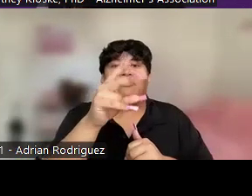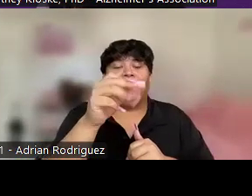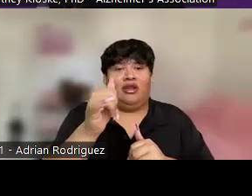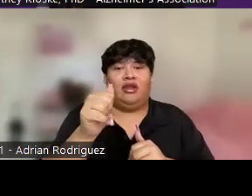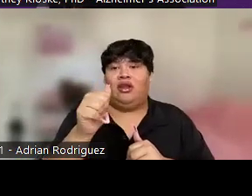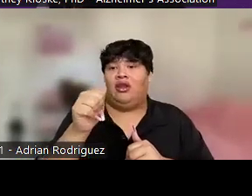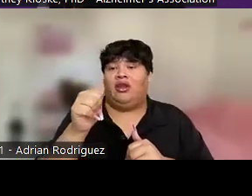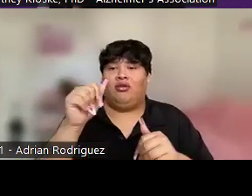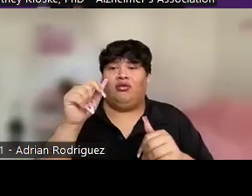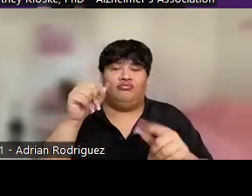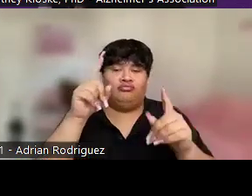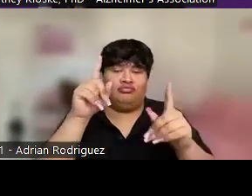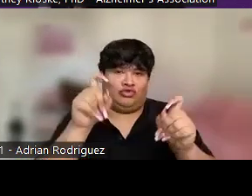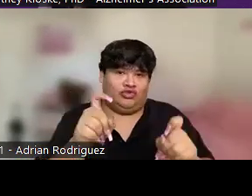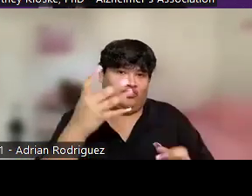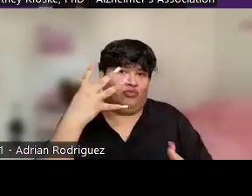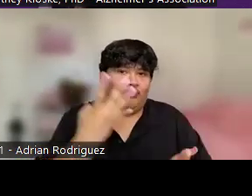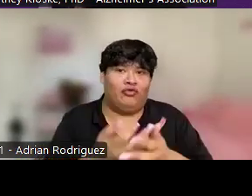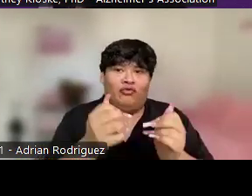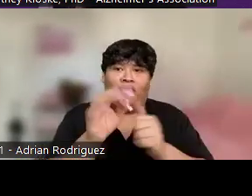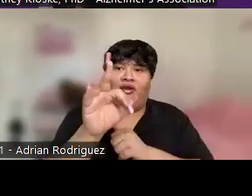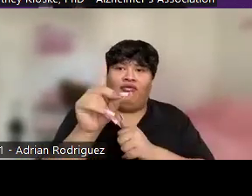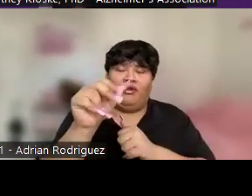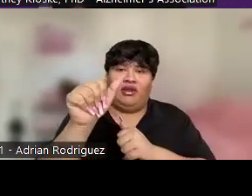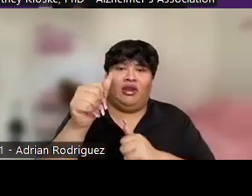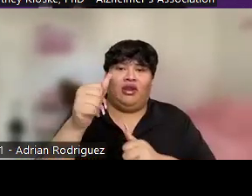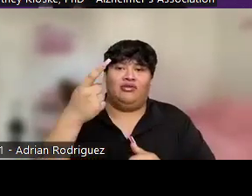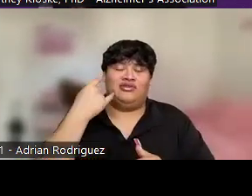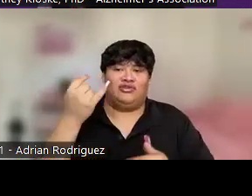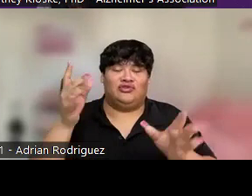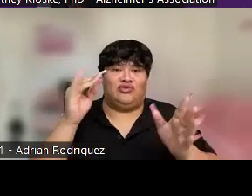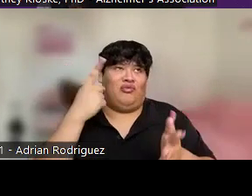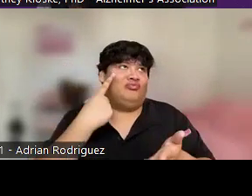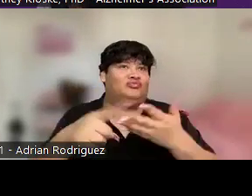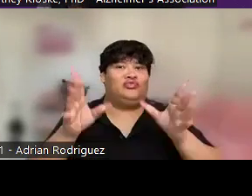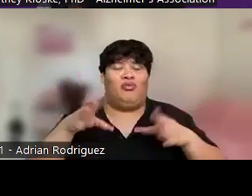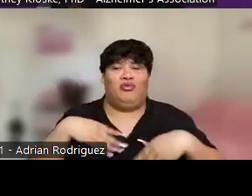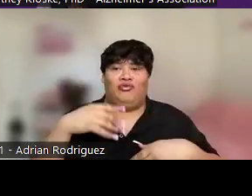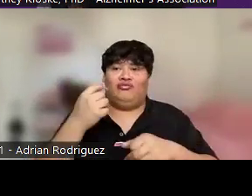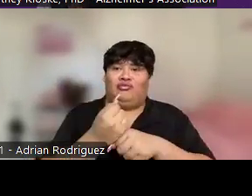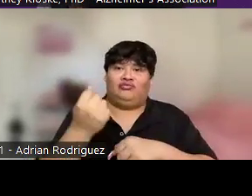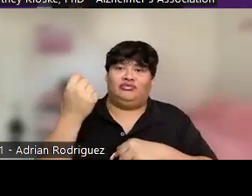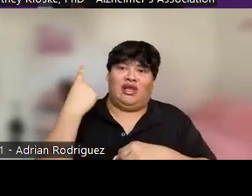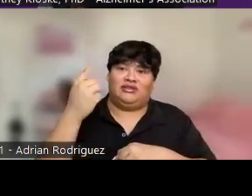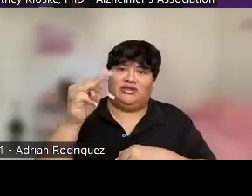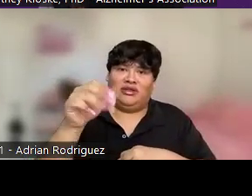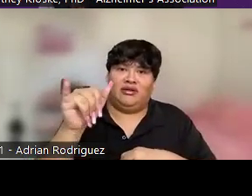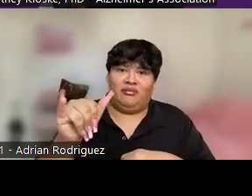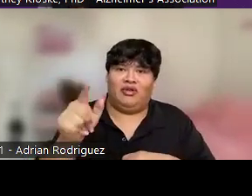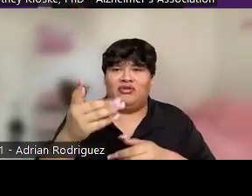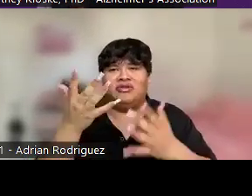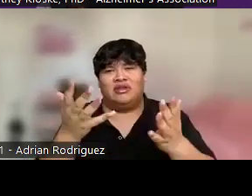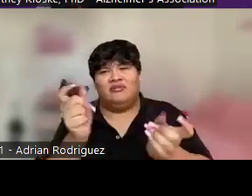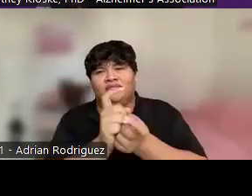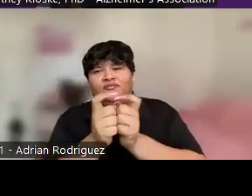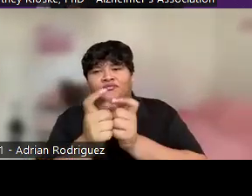for Alzheimer's disease approved earlier last year. I believe it was in May. I do want to note that there are a few changes that I will make